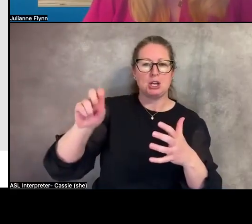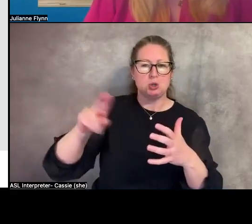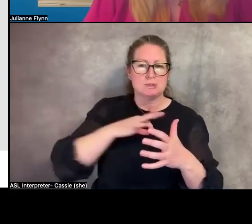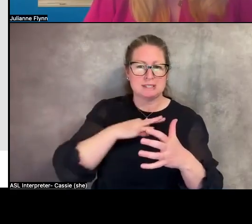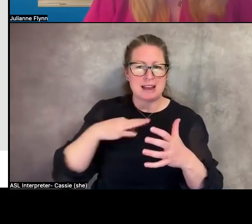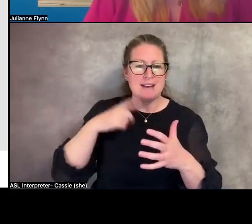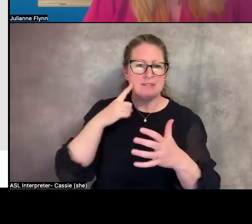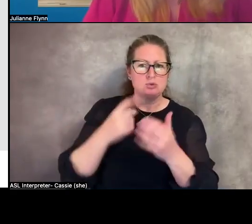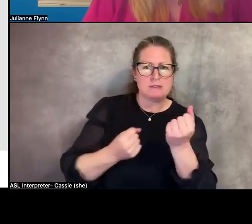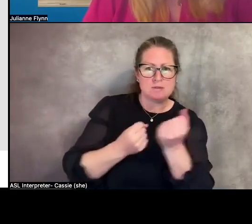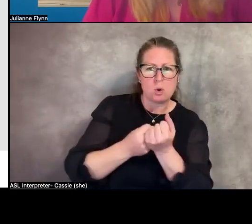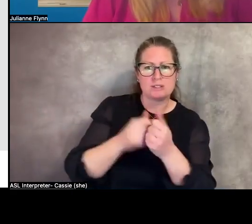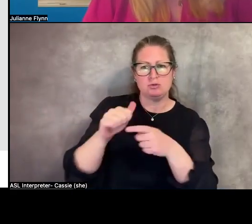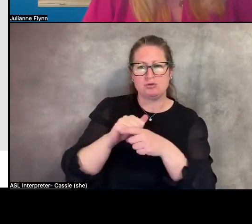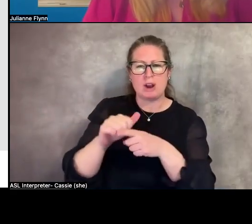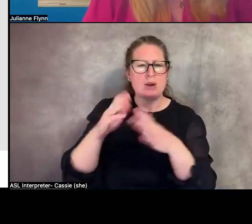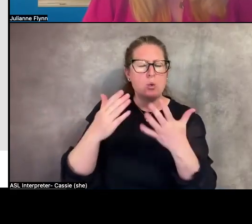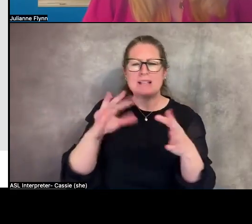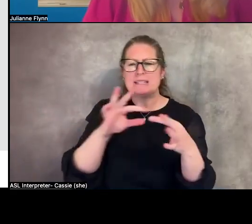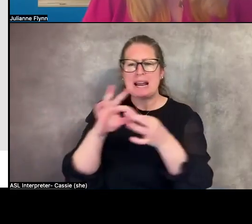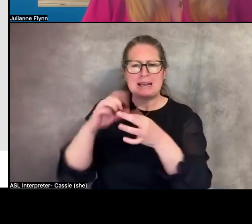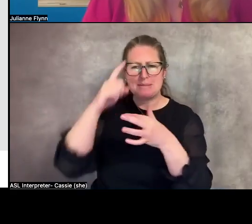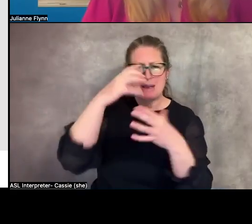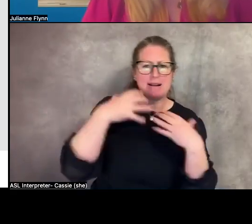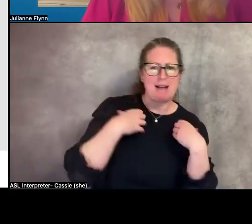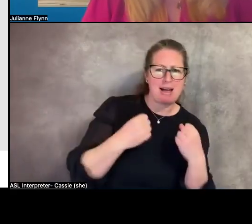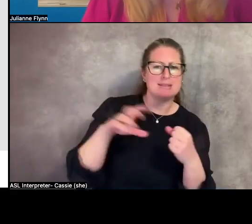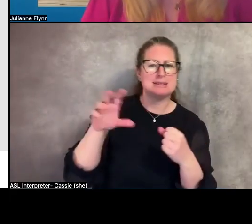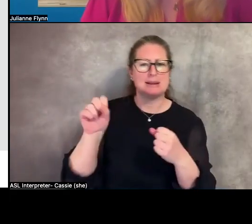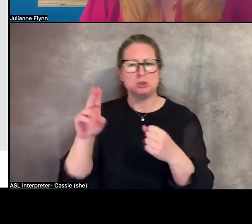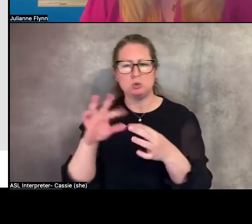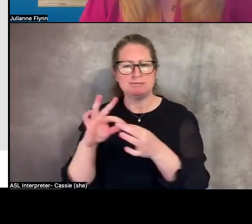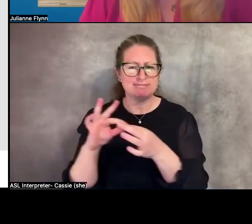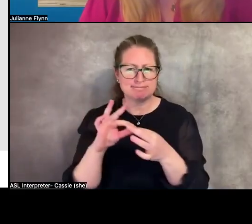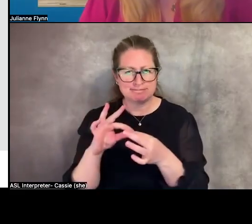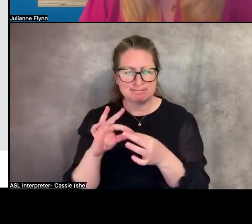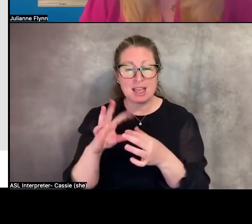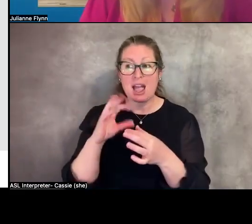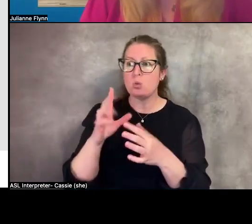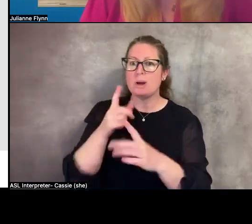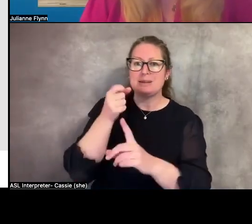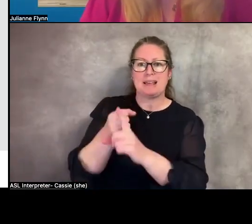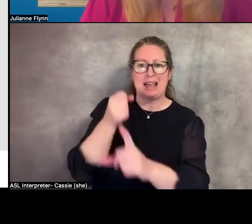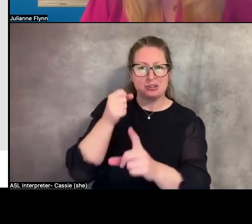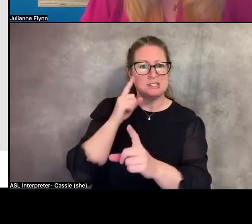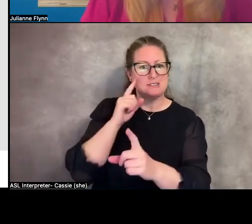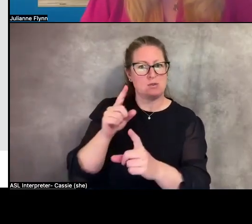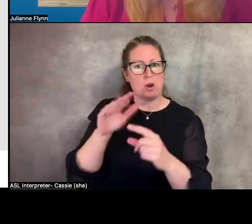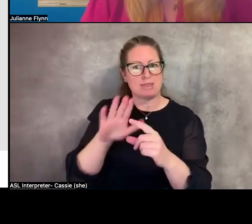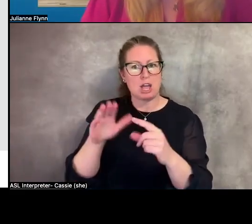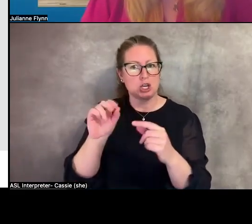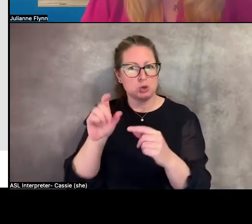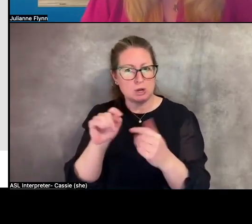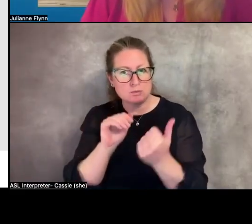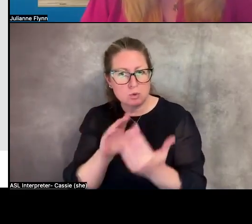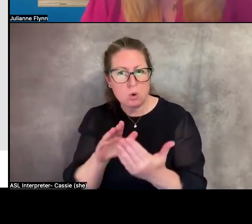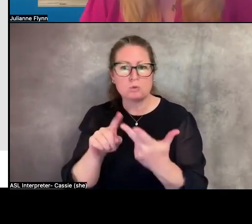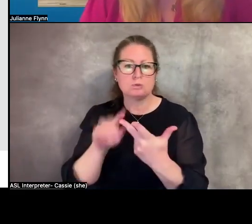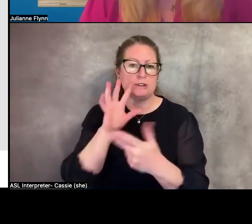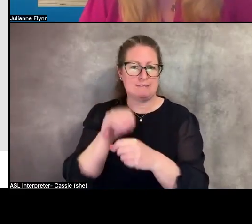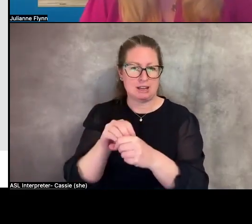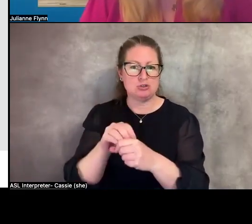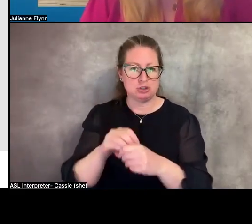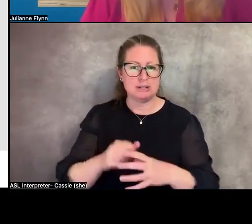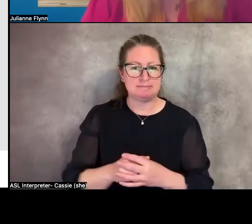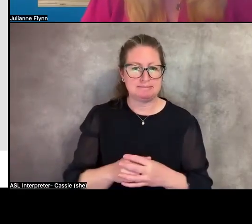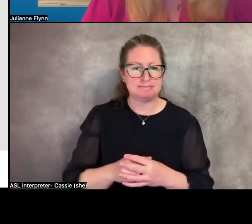the interconnection of mental health and substance use and the implications for unit approaches and interventions. This